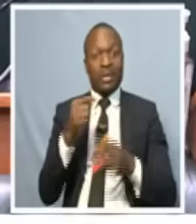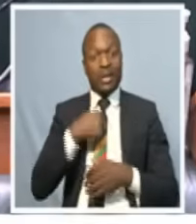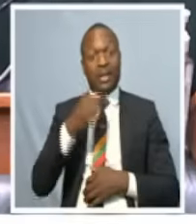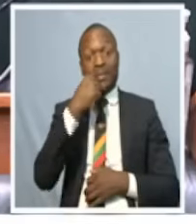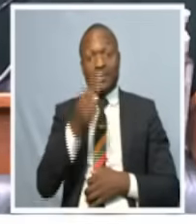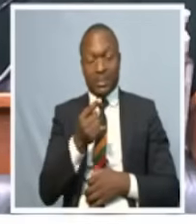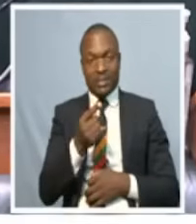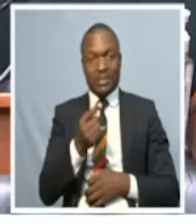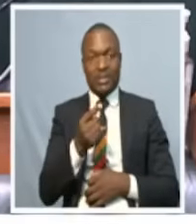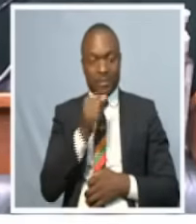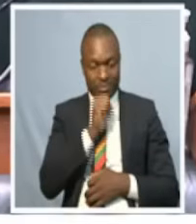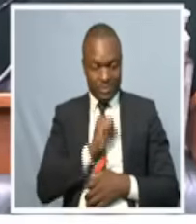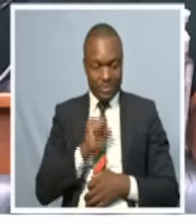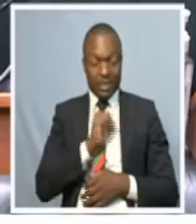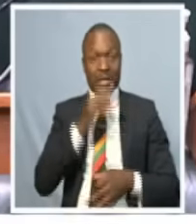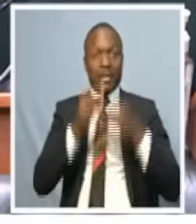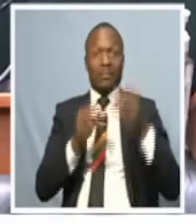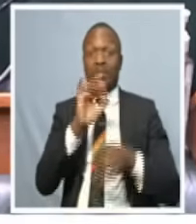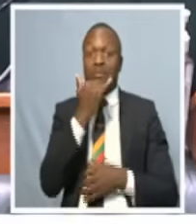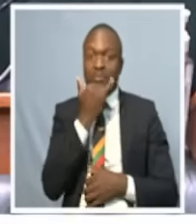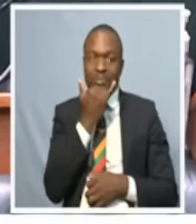that if there was an omission,